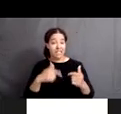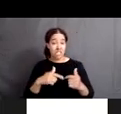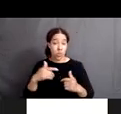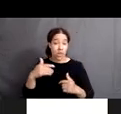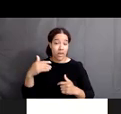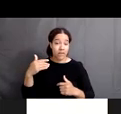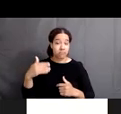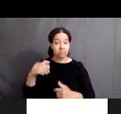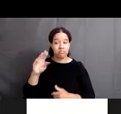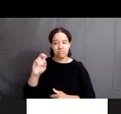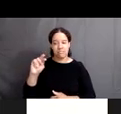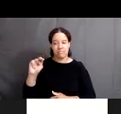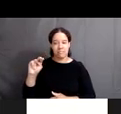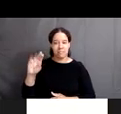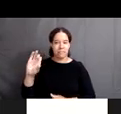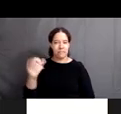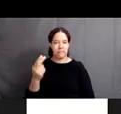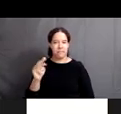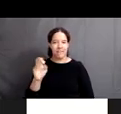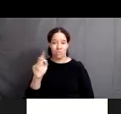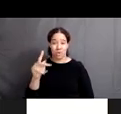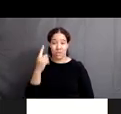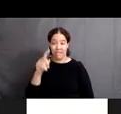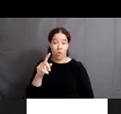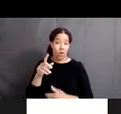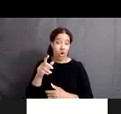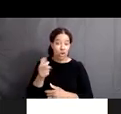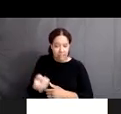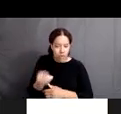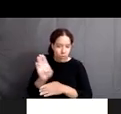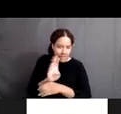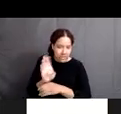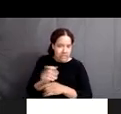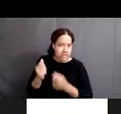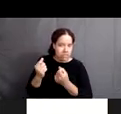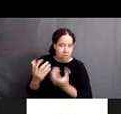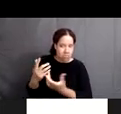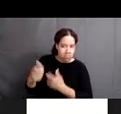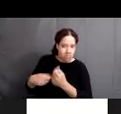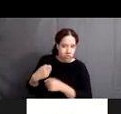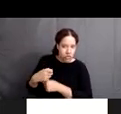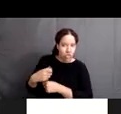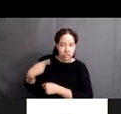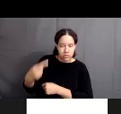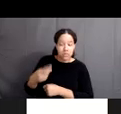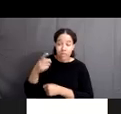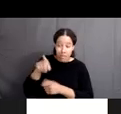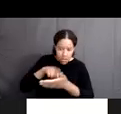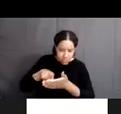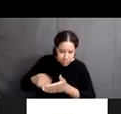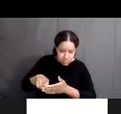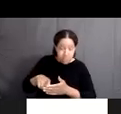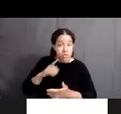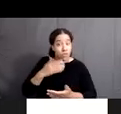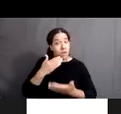specific businesses for several years now, and we are getting good data that we can use to kind of inform what